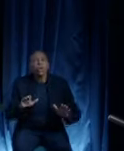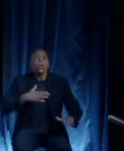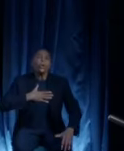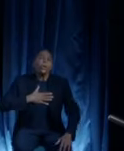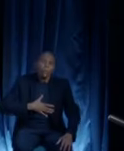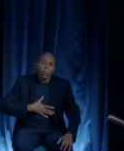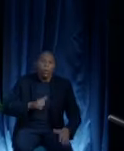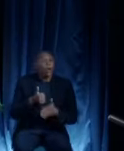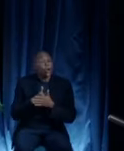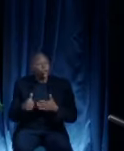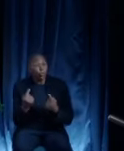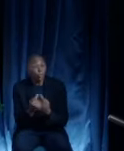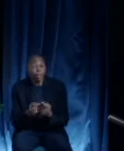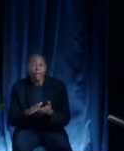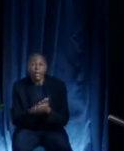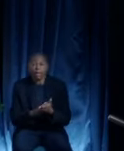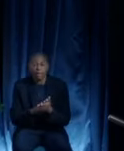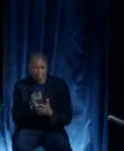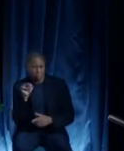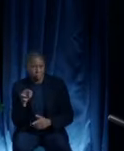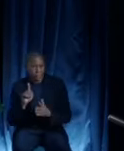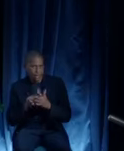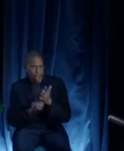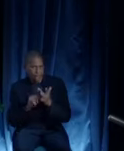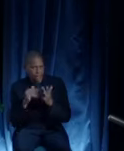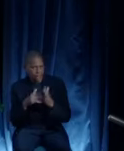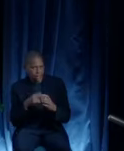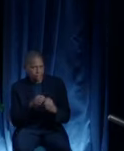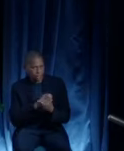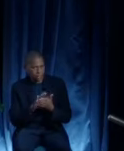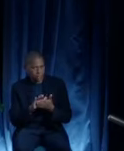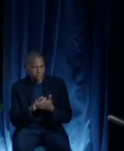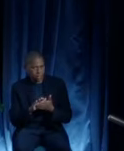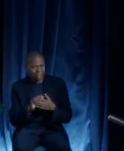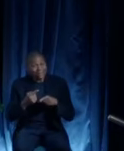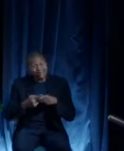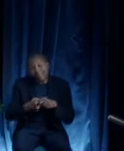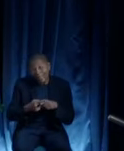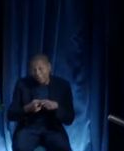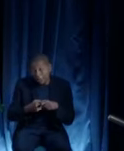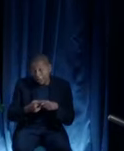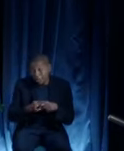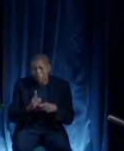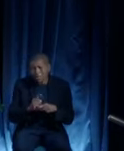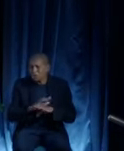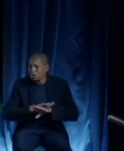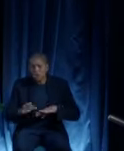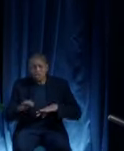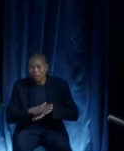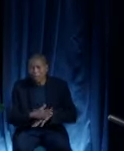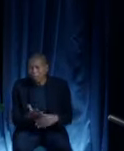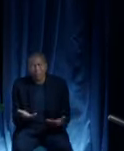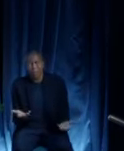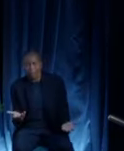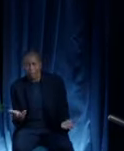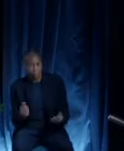not having, though she's English, an unmarried, you know, spinster queen